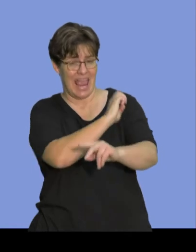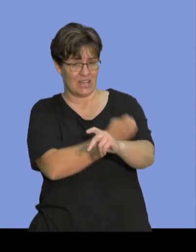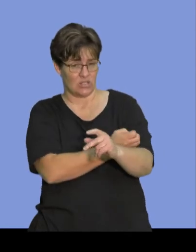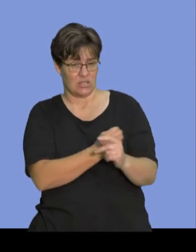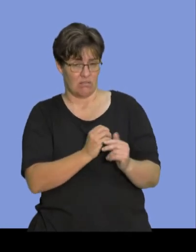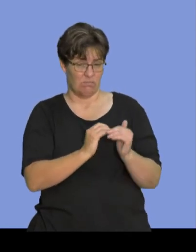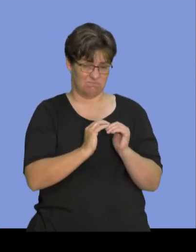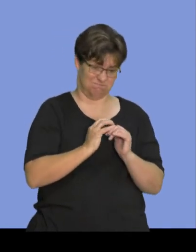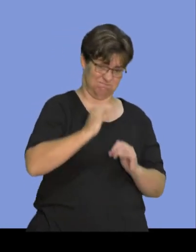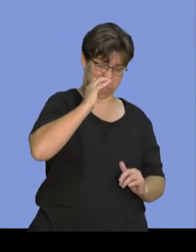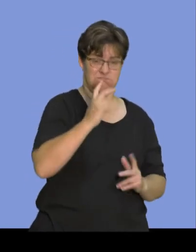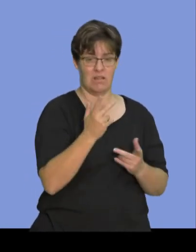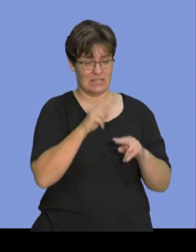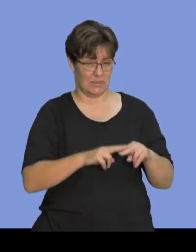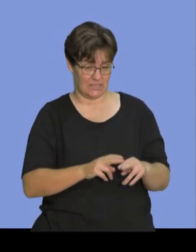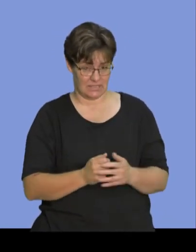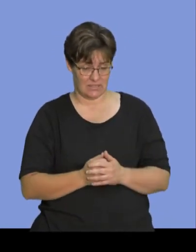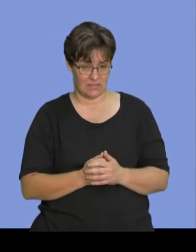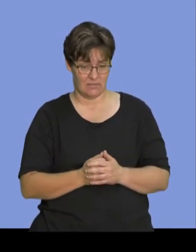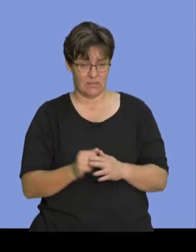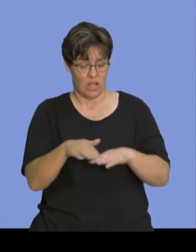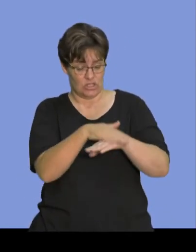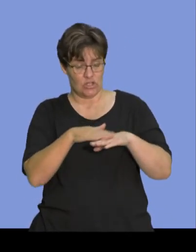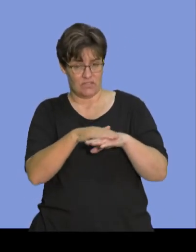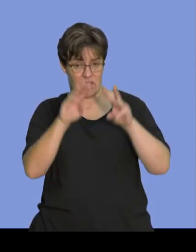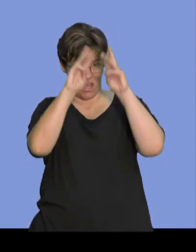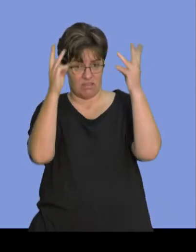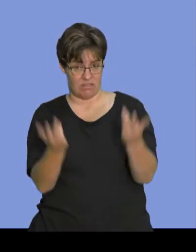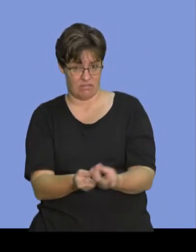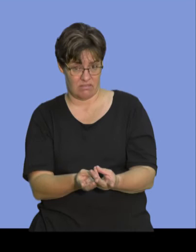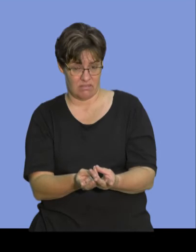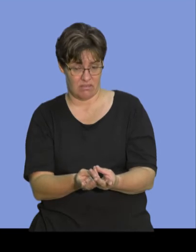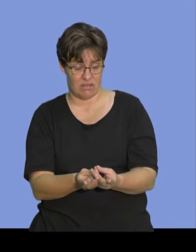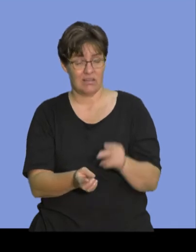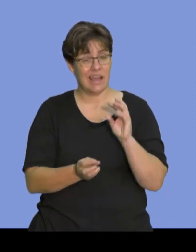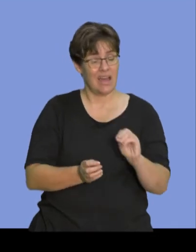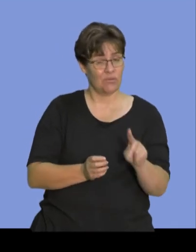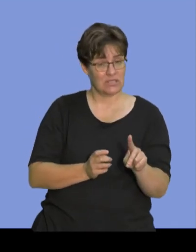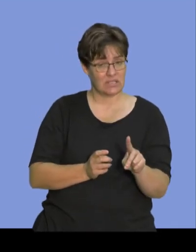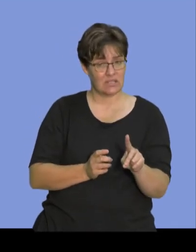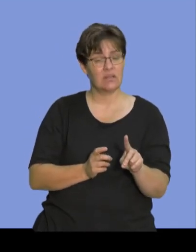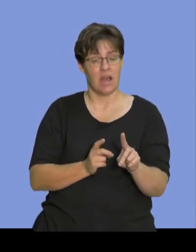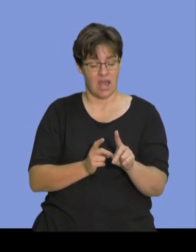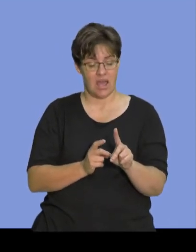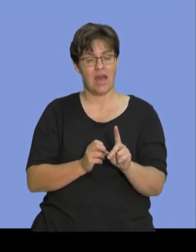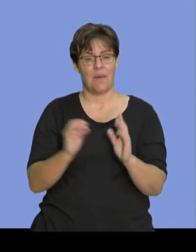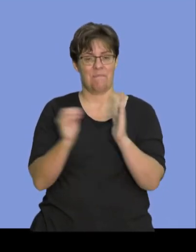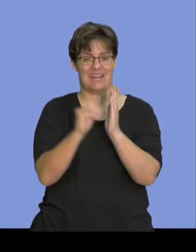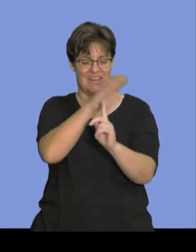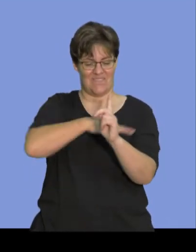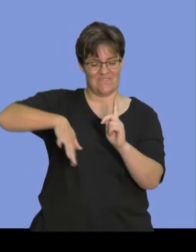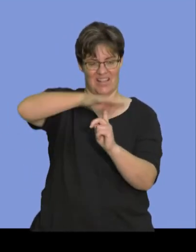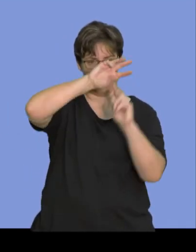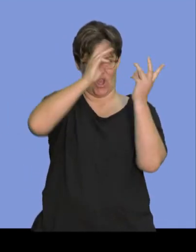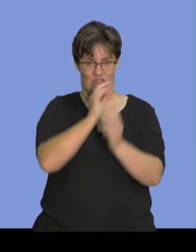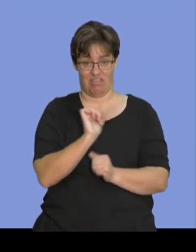carries. So when if this is the surface of the Earth, okay, and then what you have here is the Earth's